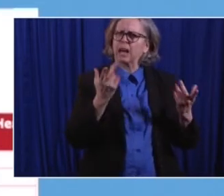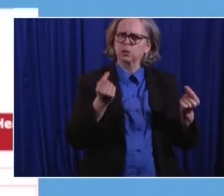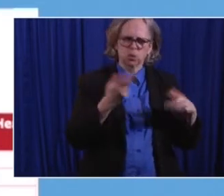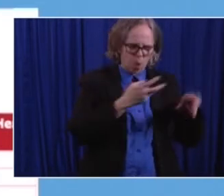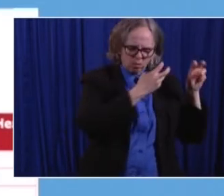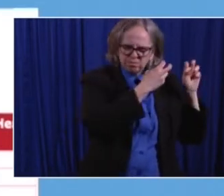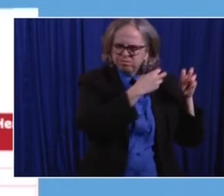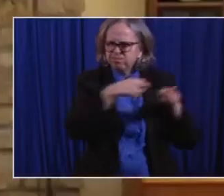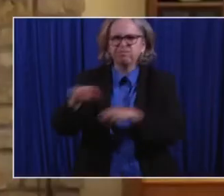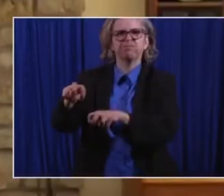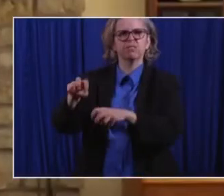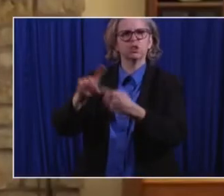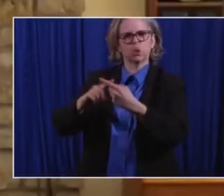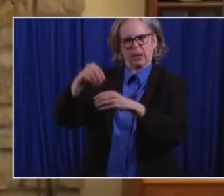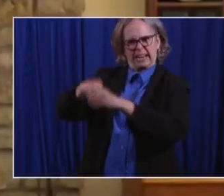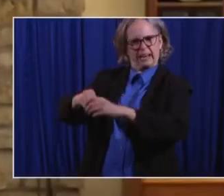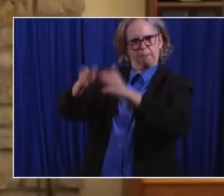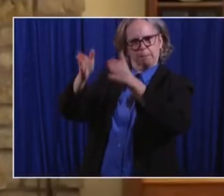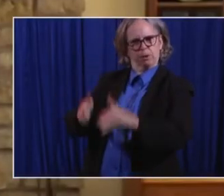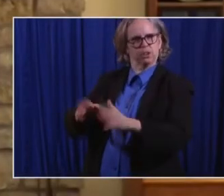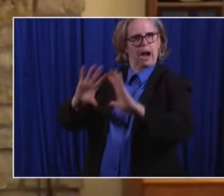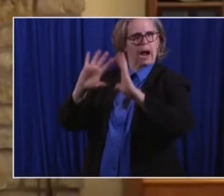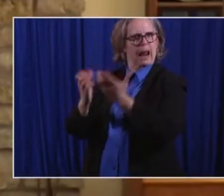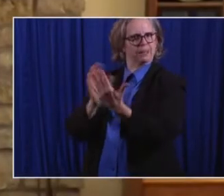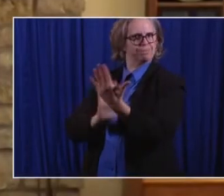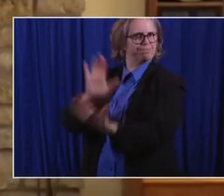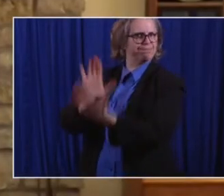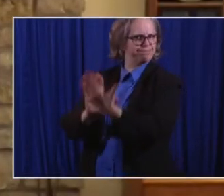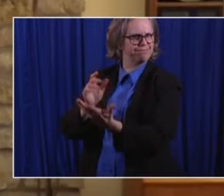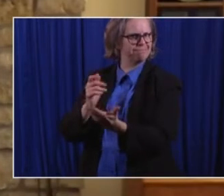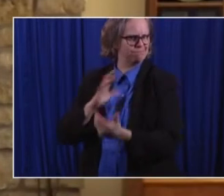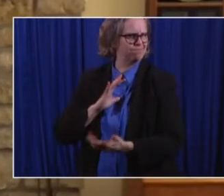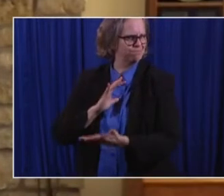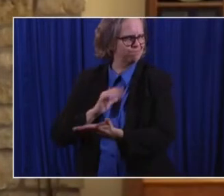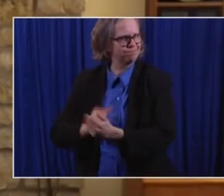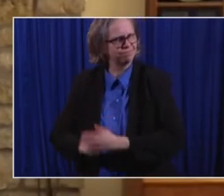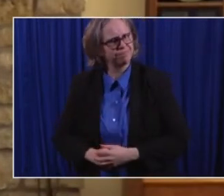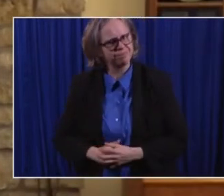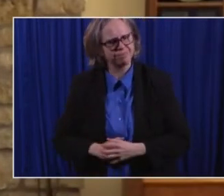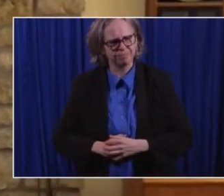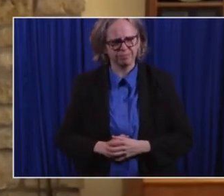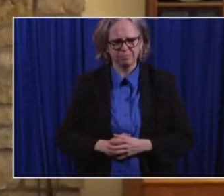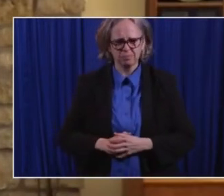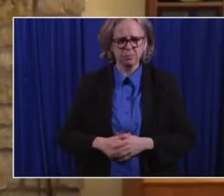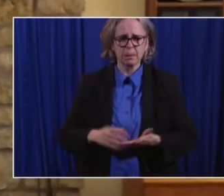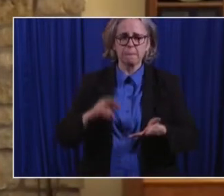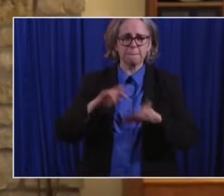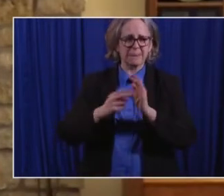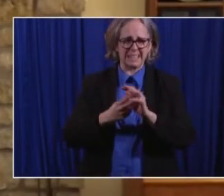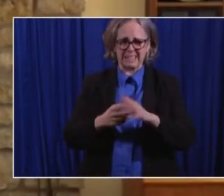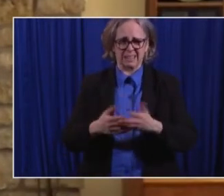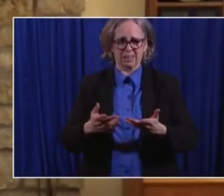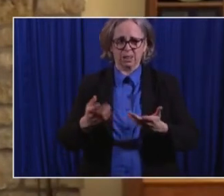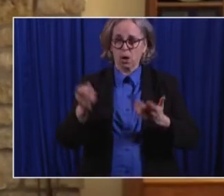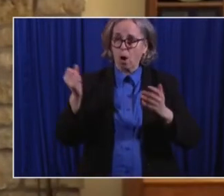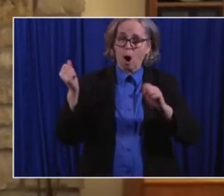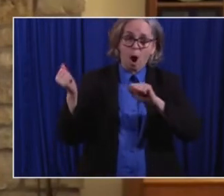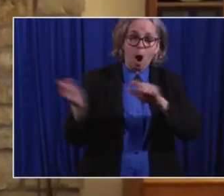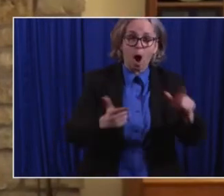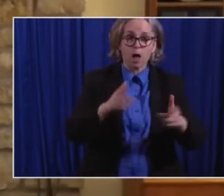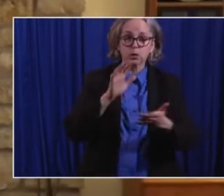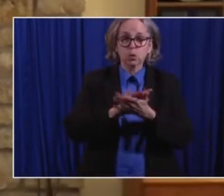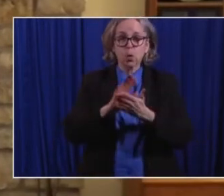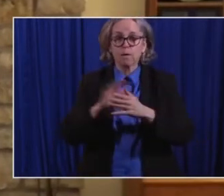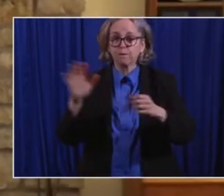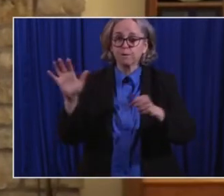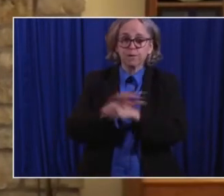So our goal of getting everybody back in March 1 is not going to be fully completed, but we've made a tremendous amount